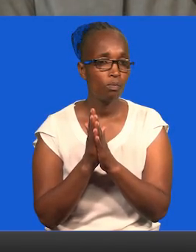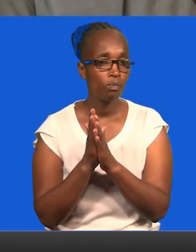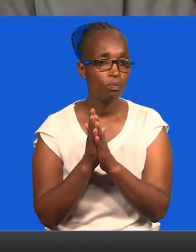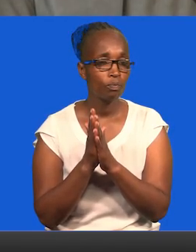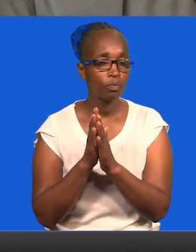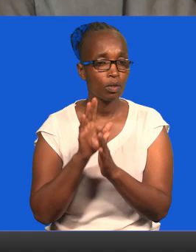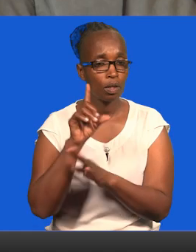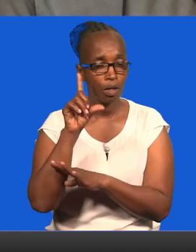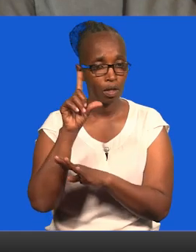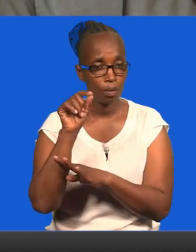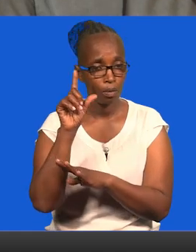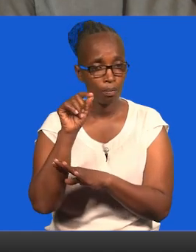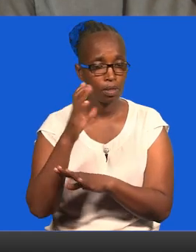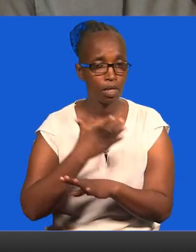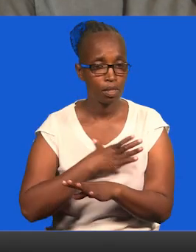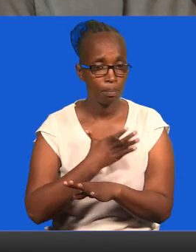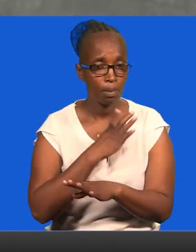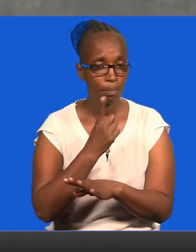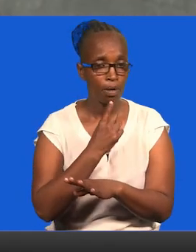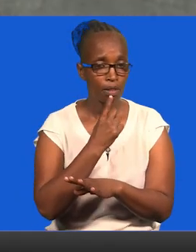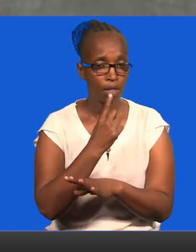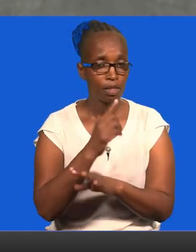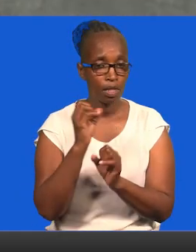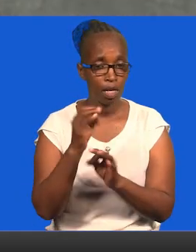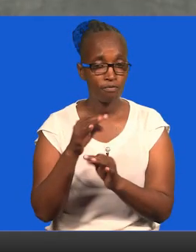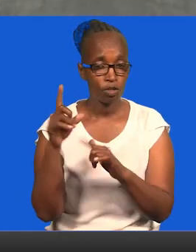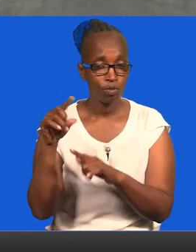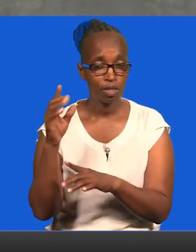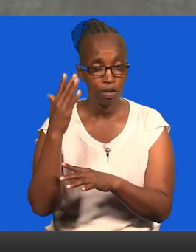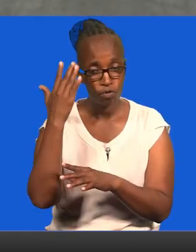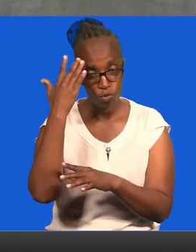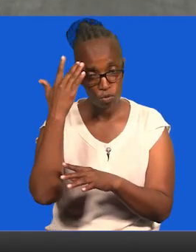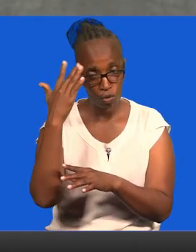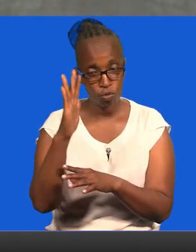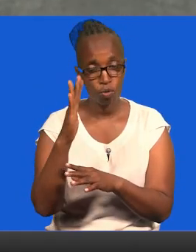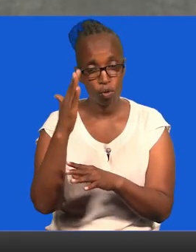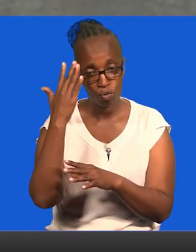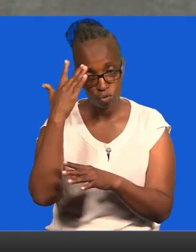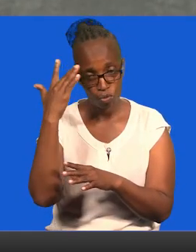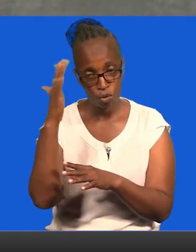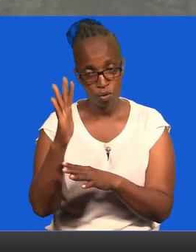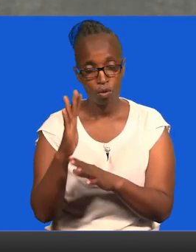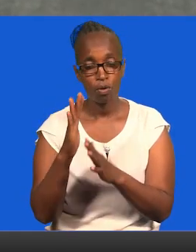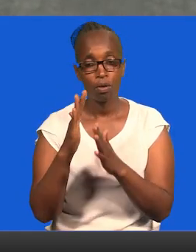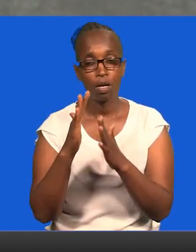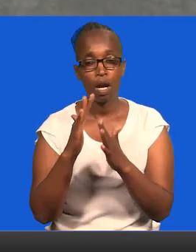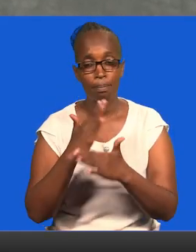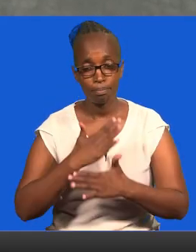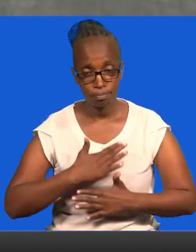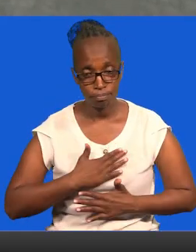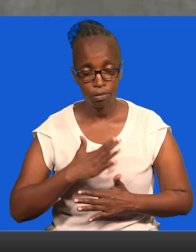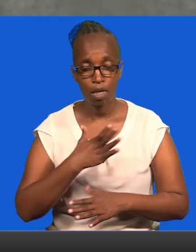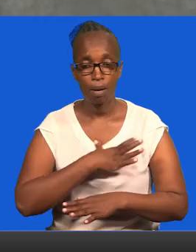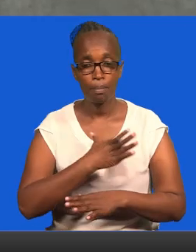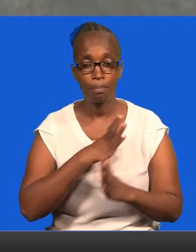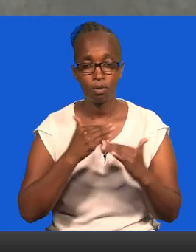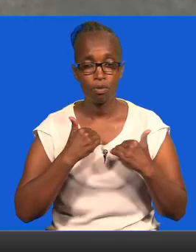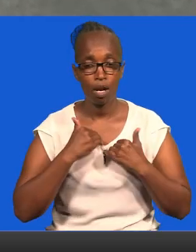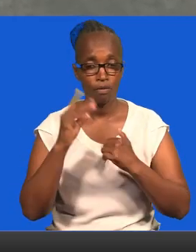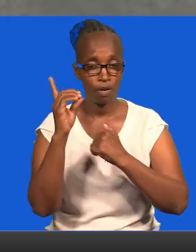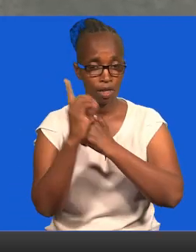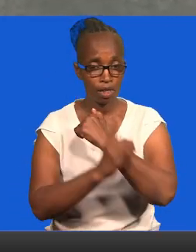mwenyewe. Siku ile kwetu Mombasa tunasema kama wajua wajua, kama hujui haujui. Sawa bana. Kwa hivyo naomba uwe na